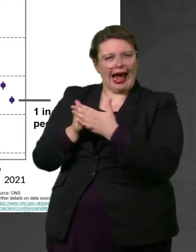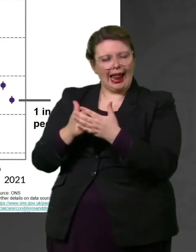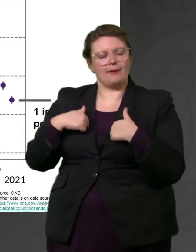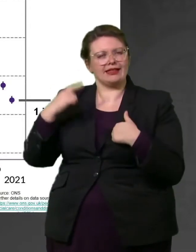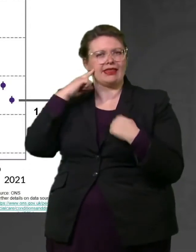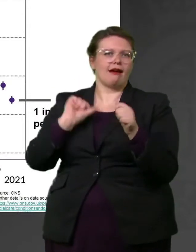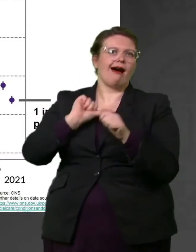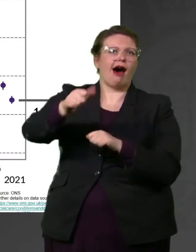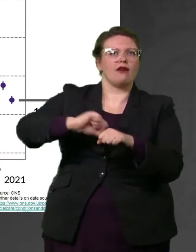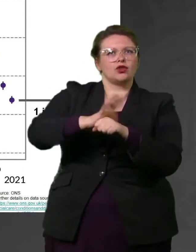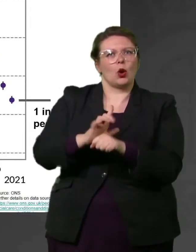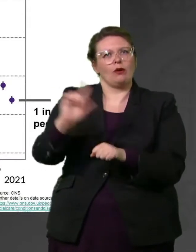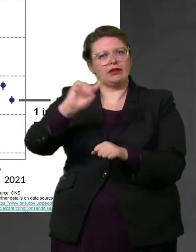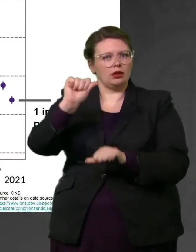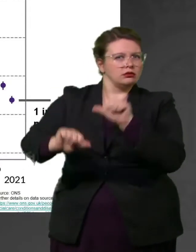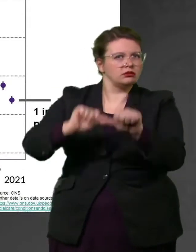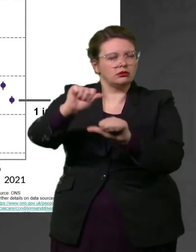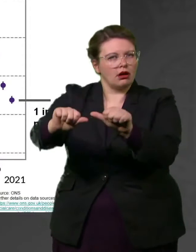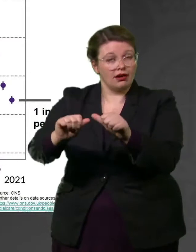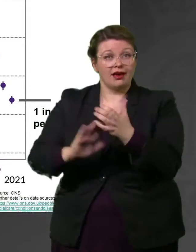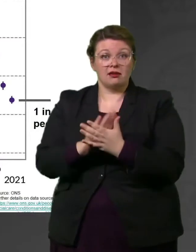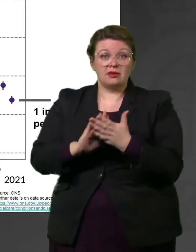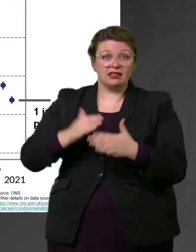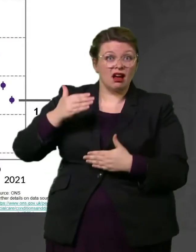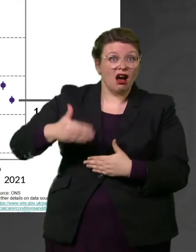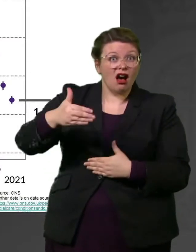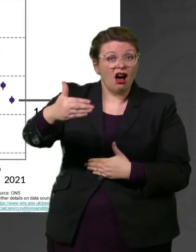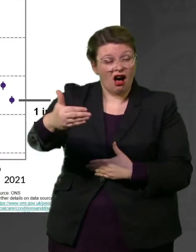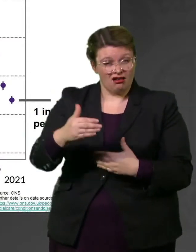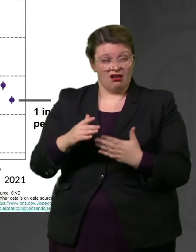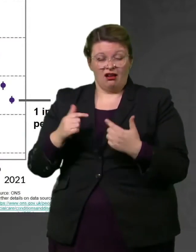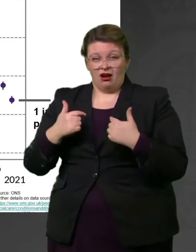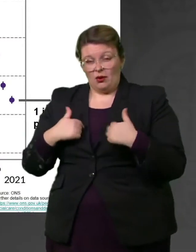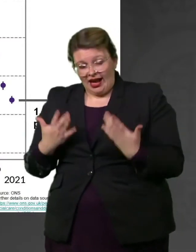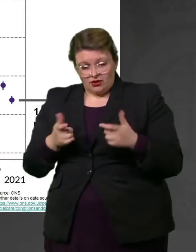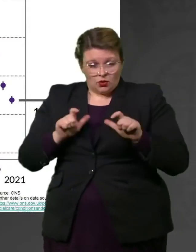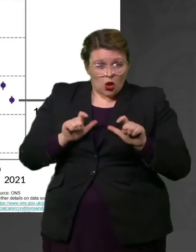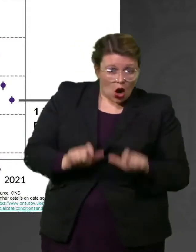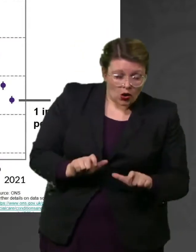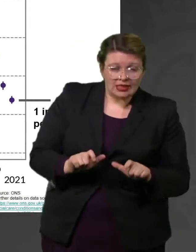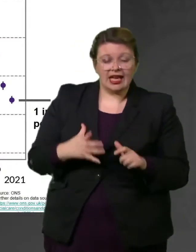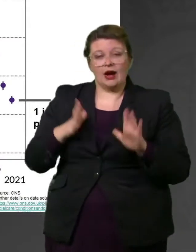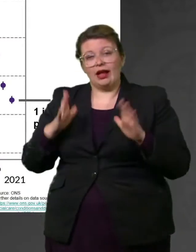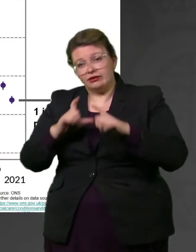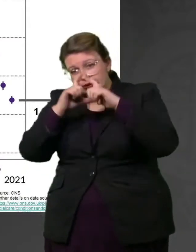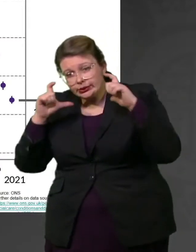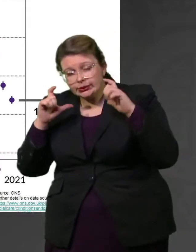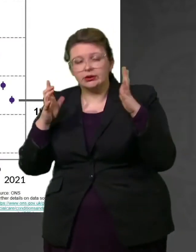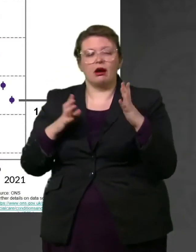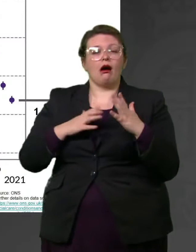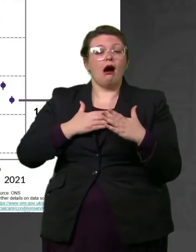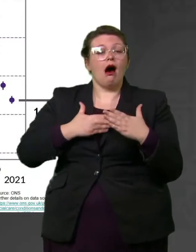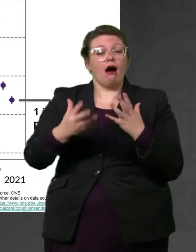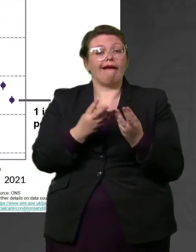to replace the protection that is there in the restrictions with protection that comes from